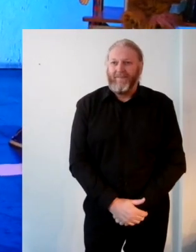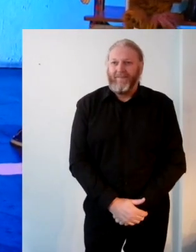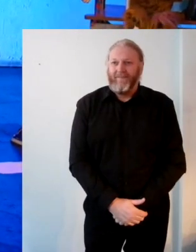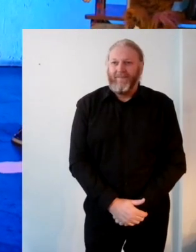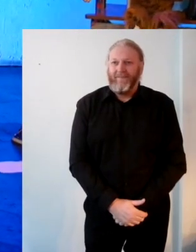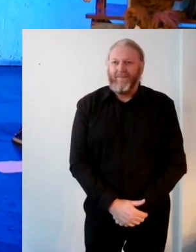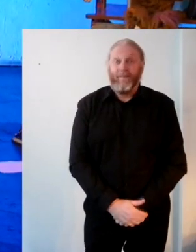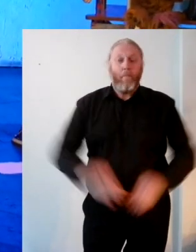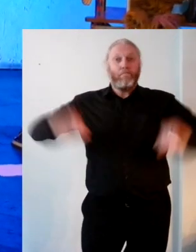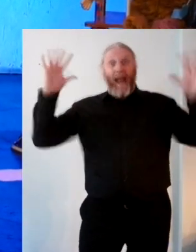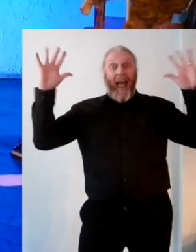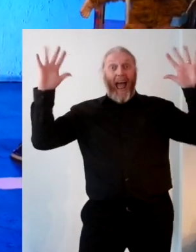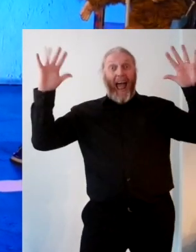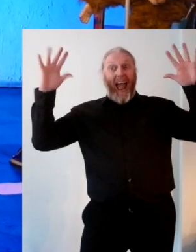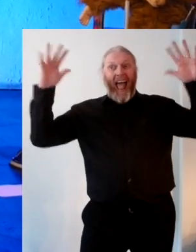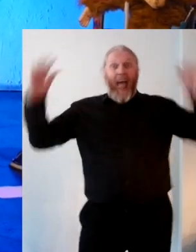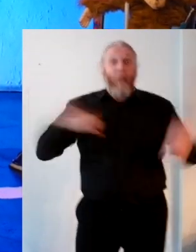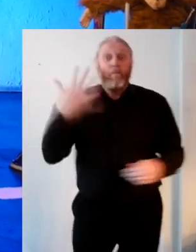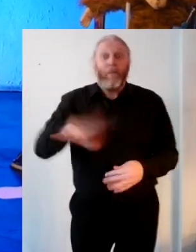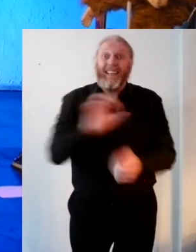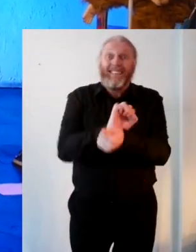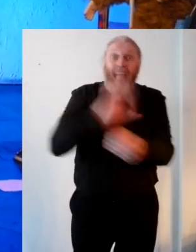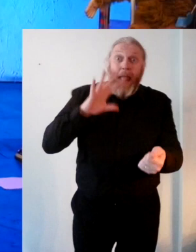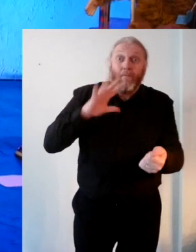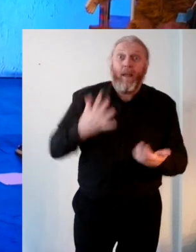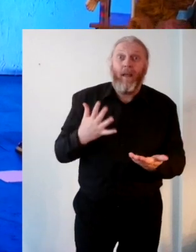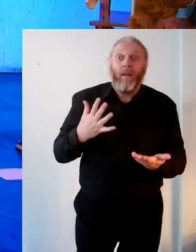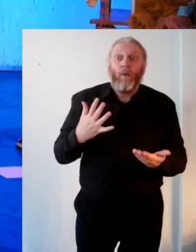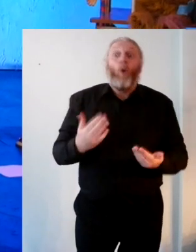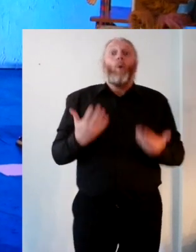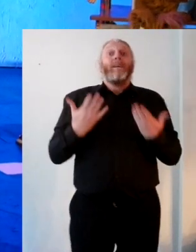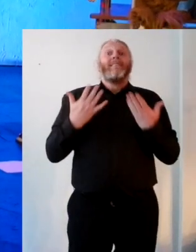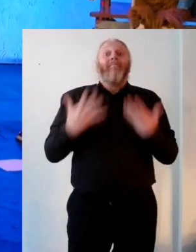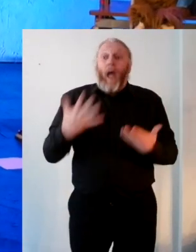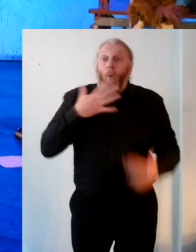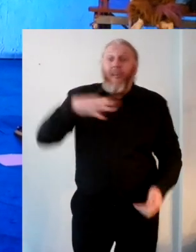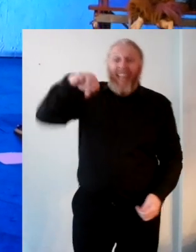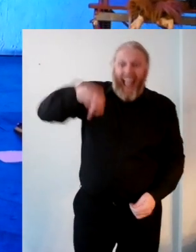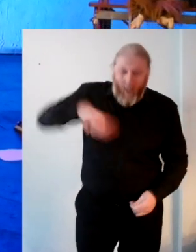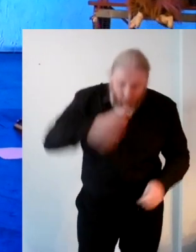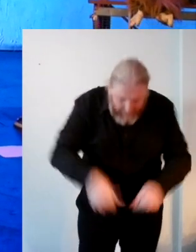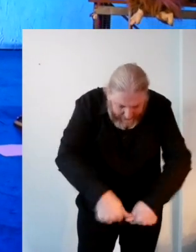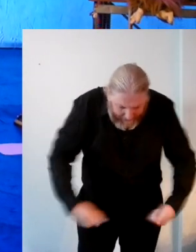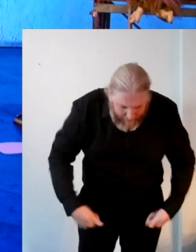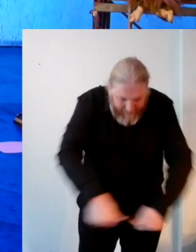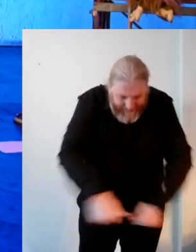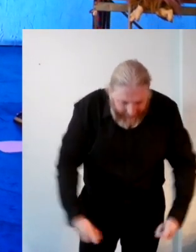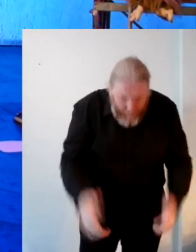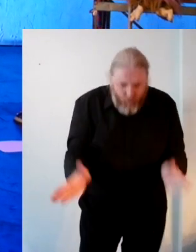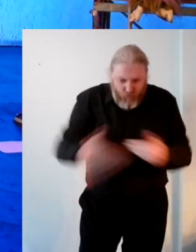da. Oh, I escaped. Right, I should now tape the case shut.